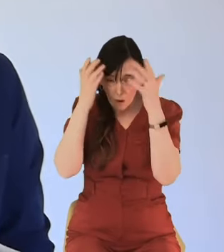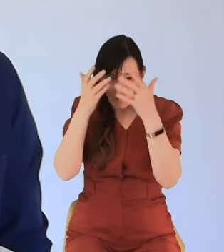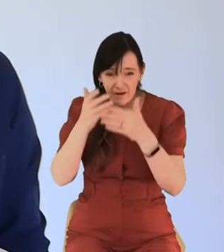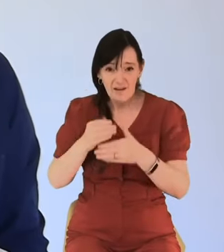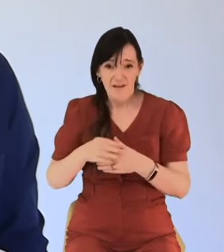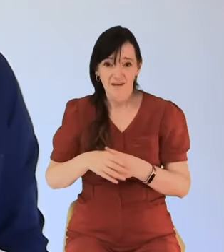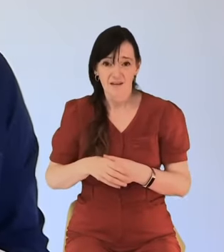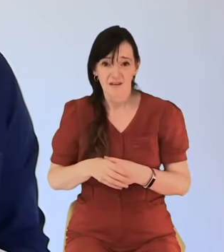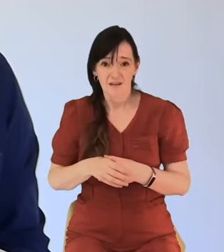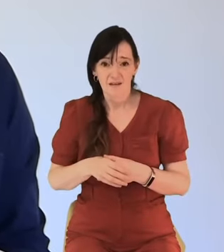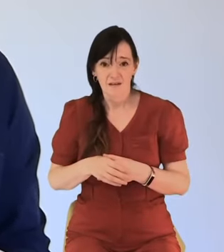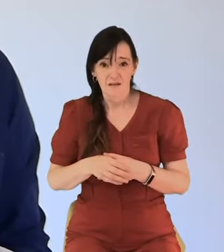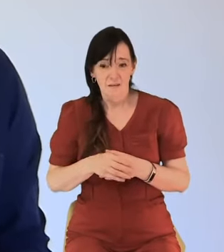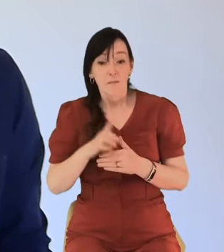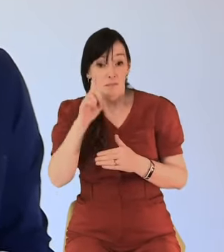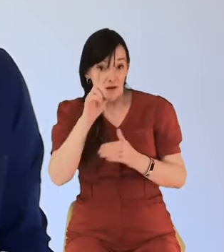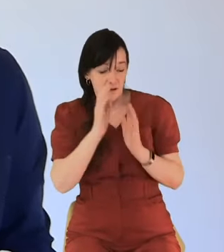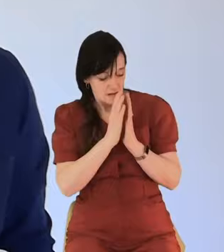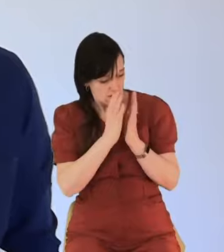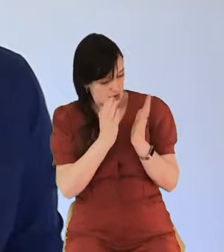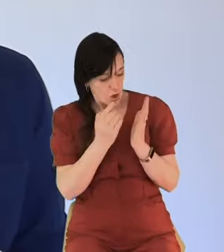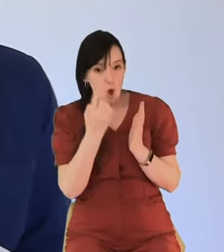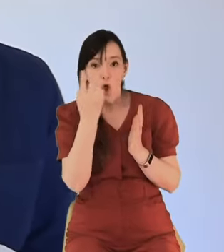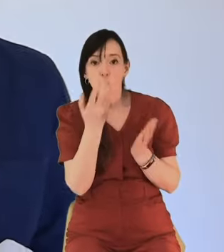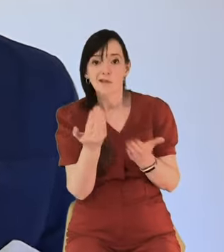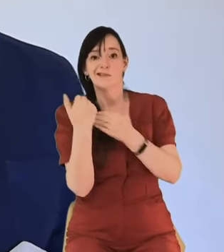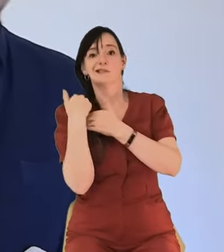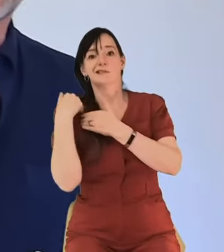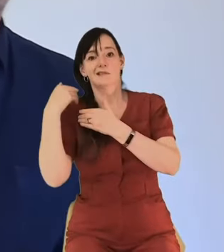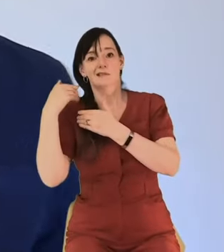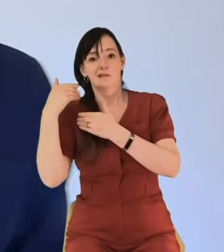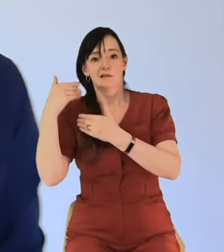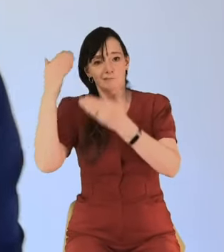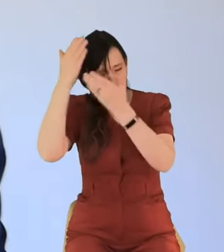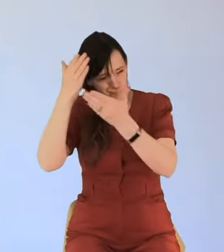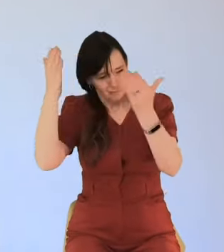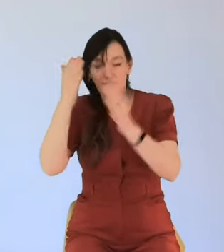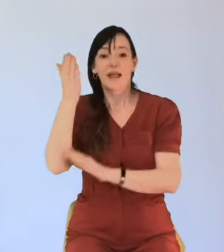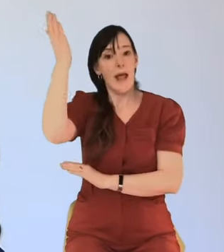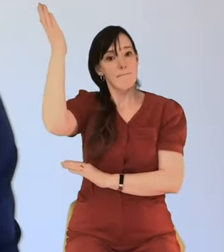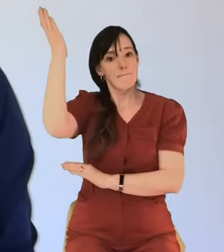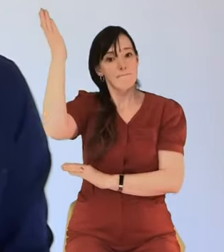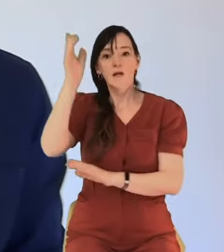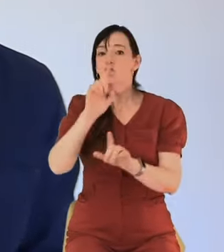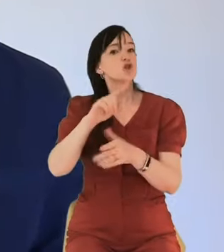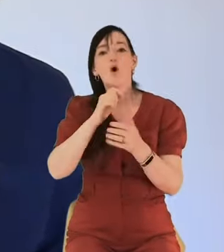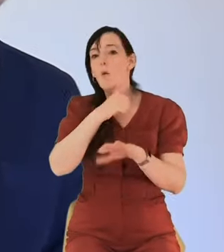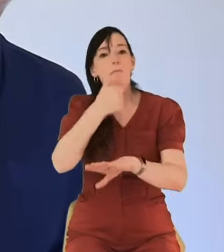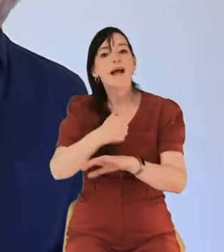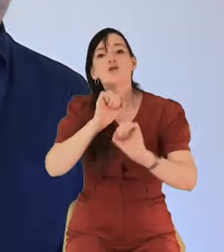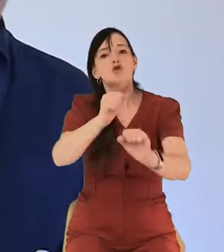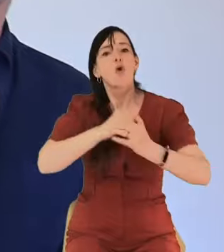Do you see? He's the hero. Do you see? It's not about your love for him, it's about his